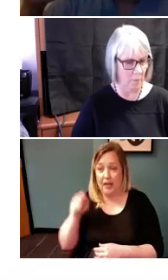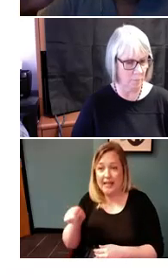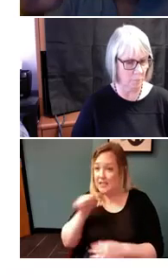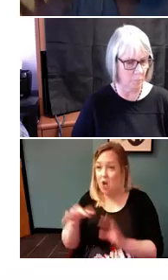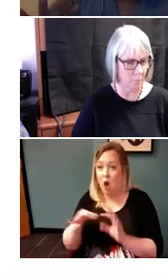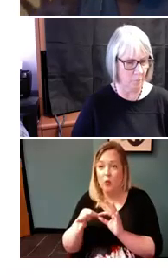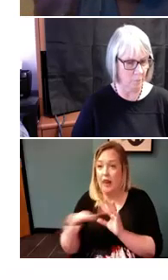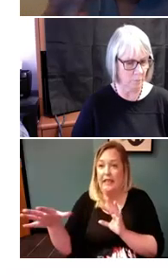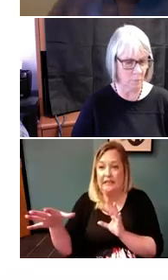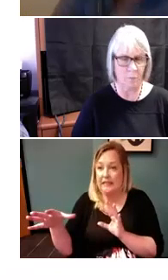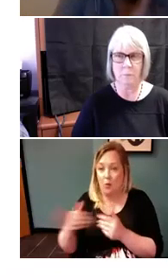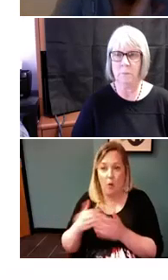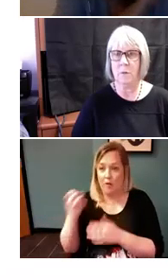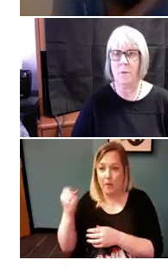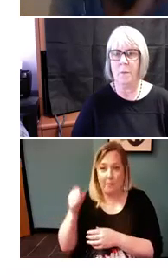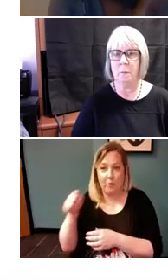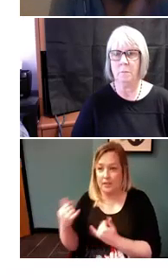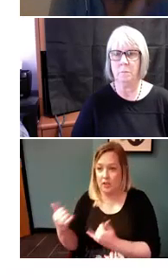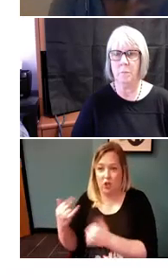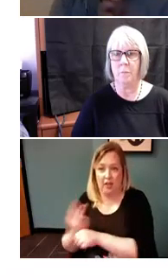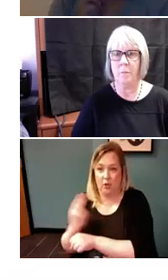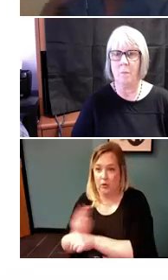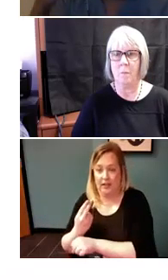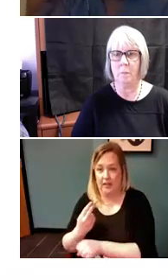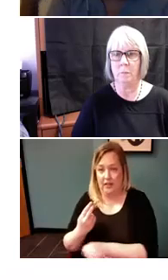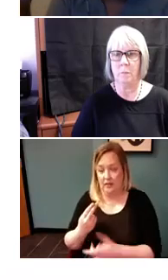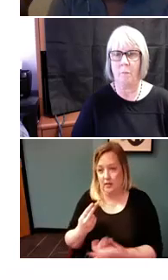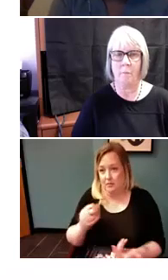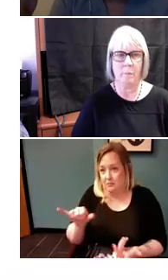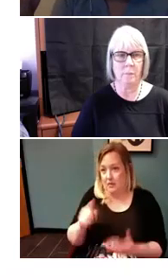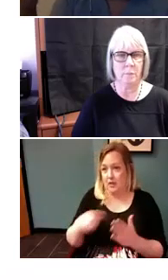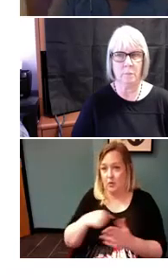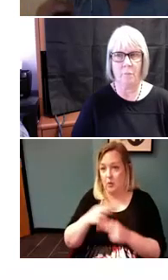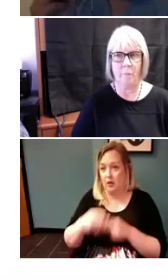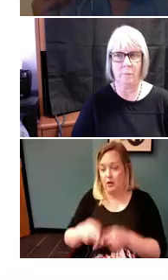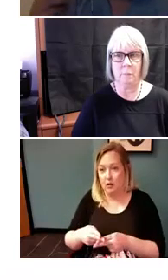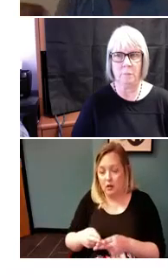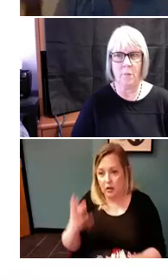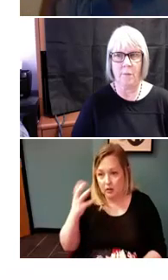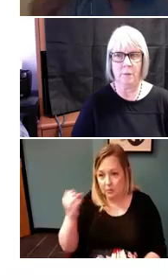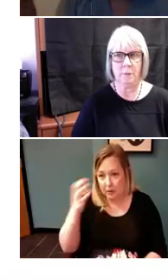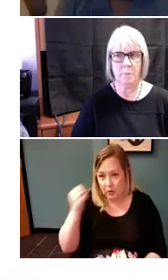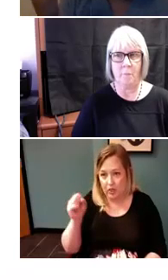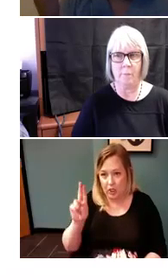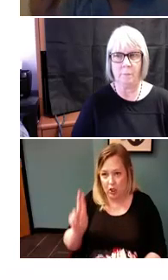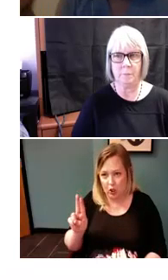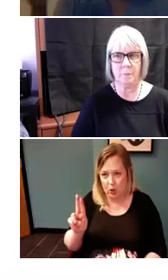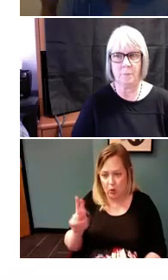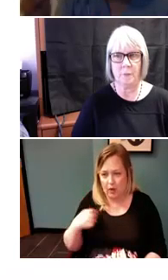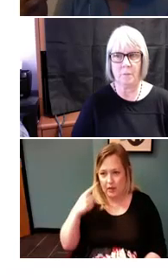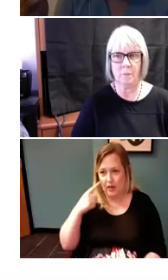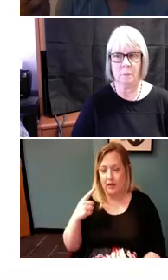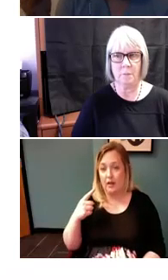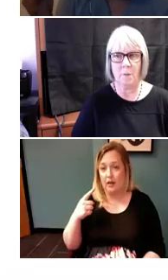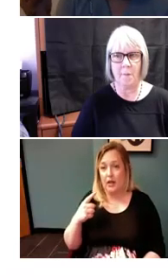currently using. So that is something, but that is what we call a memory leak. It is essentially allocating memory but